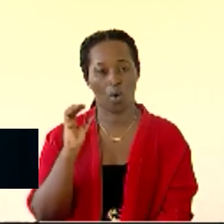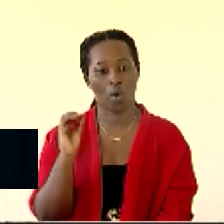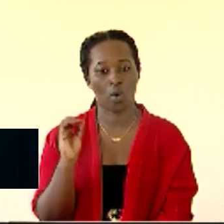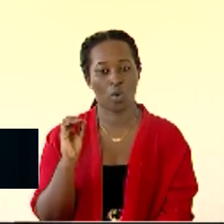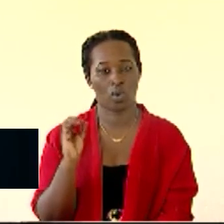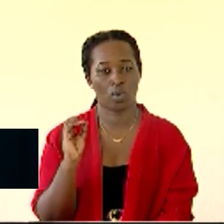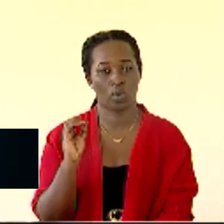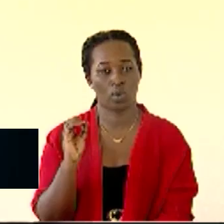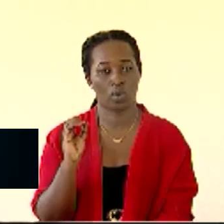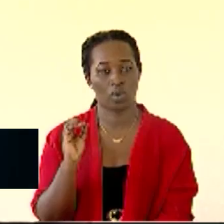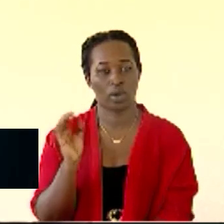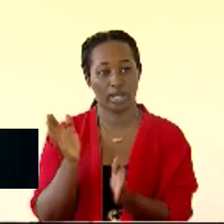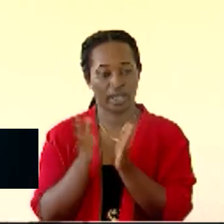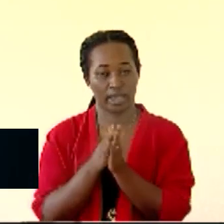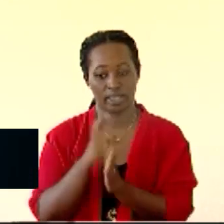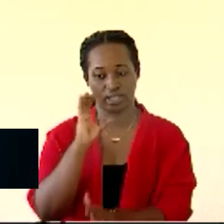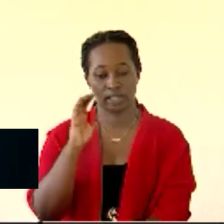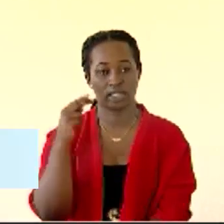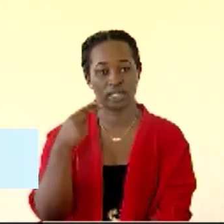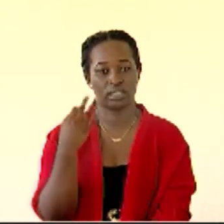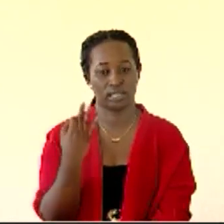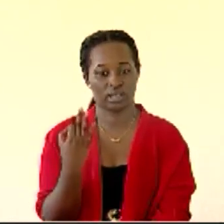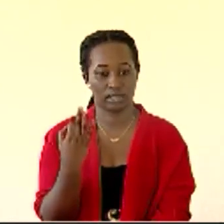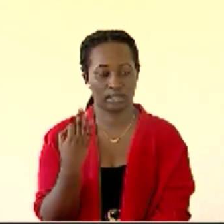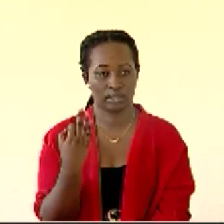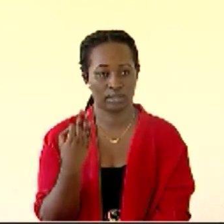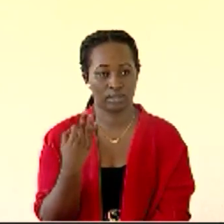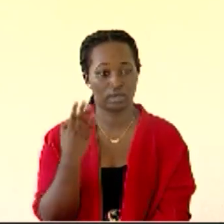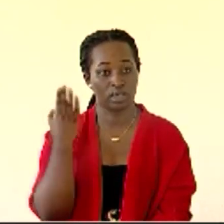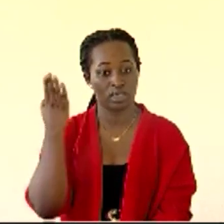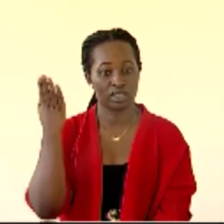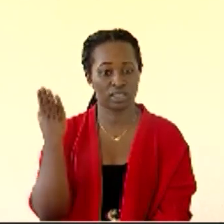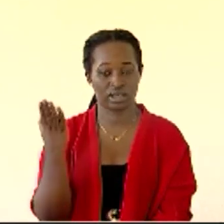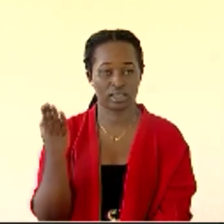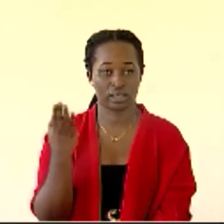COO, then CH3. So it